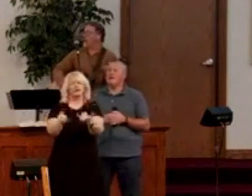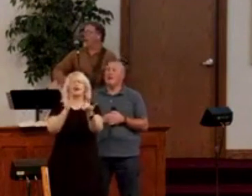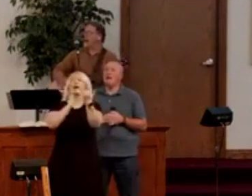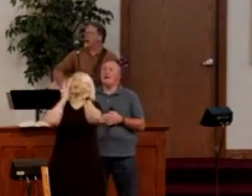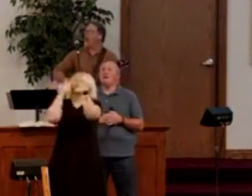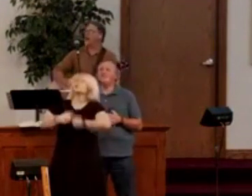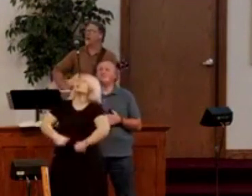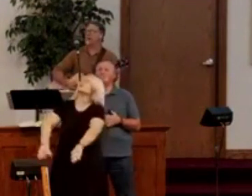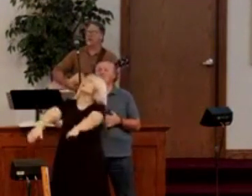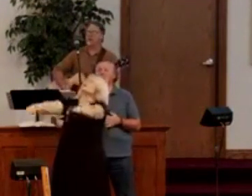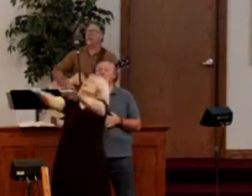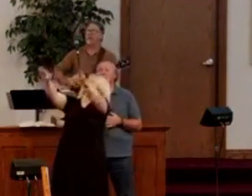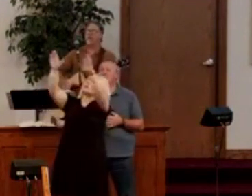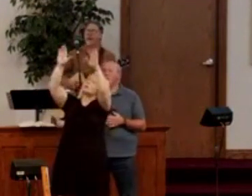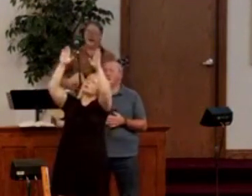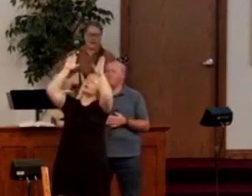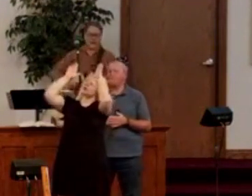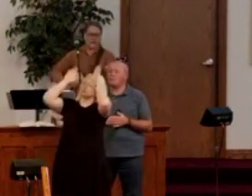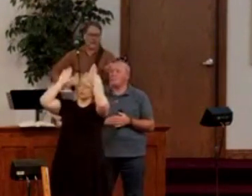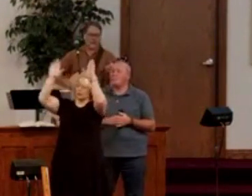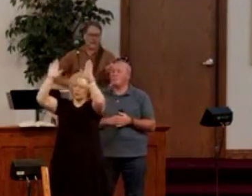now I